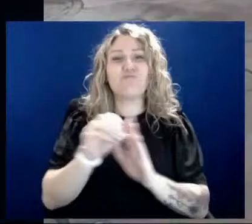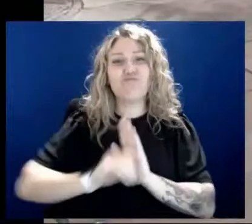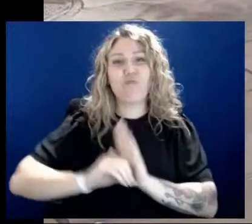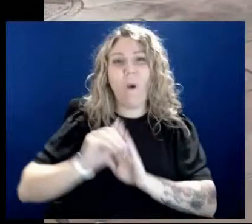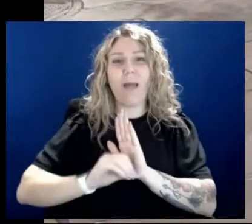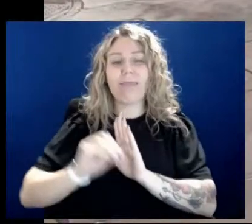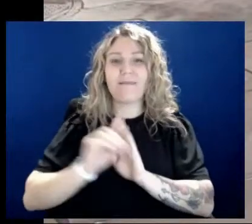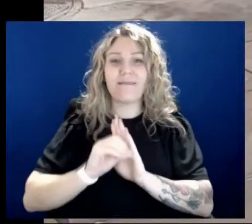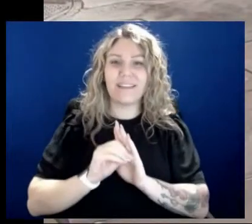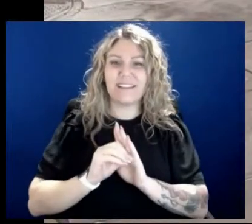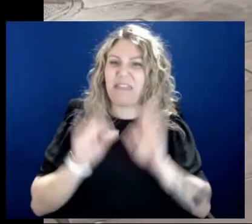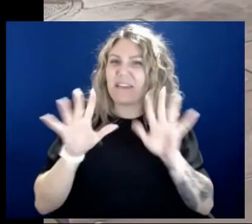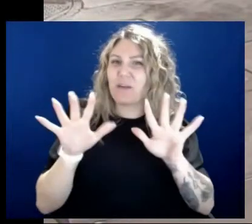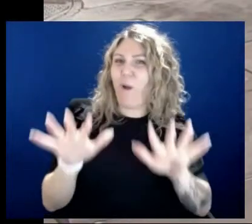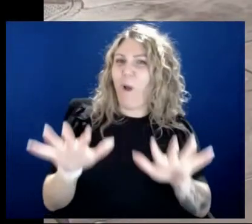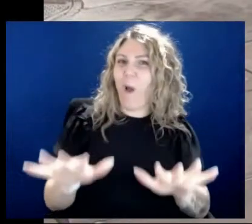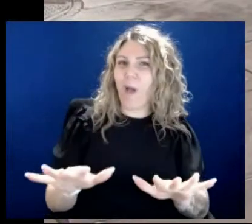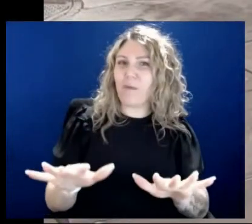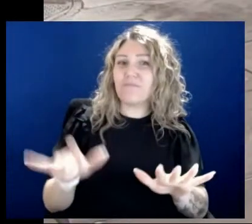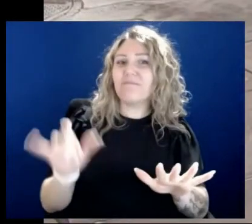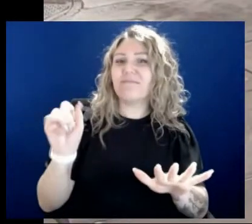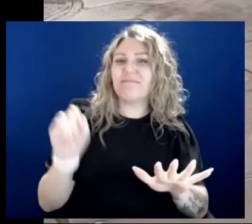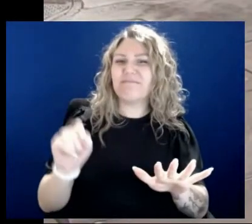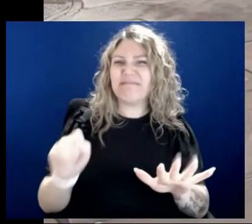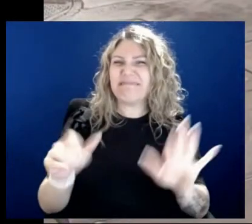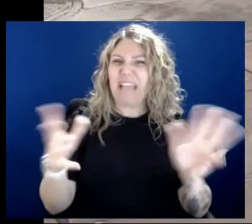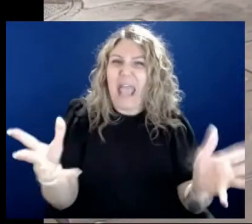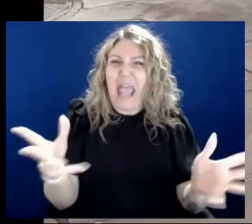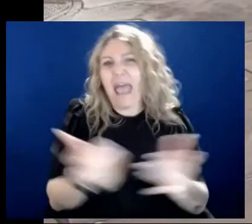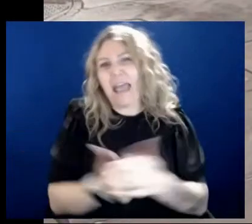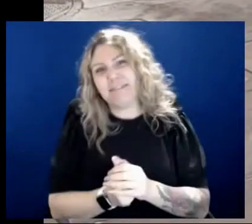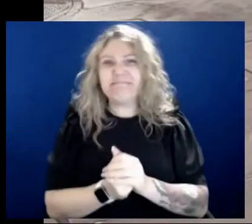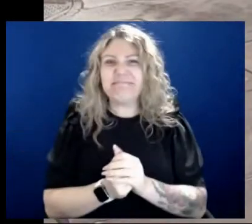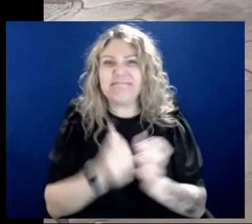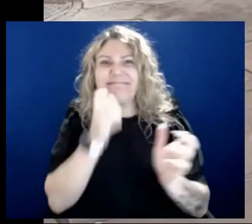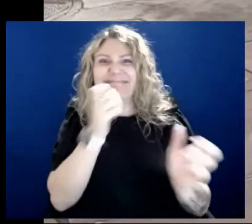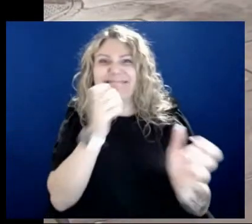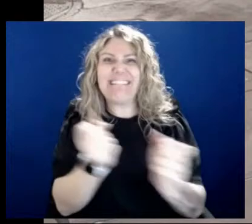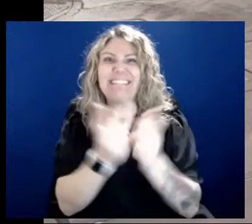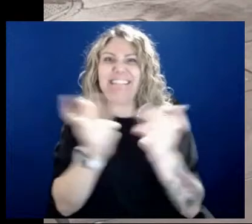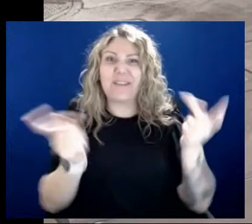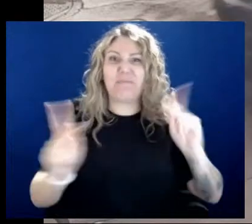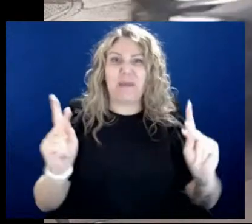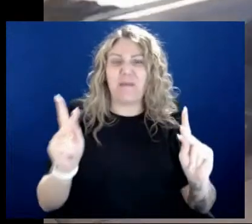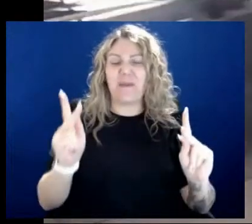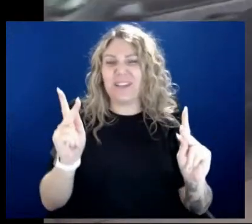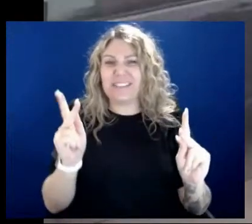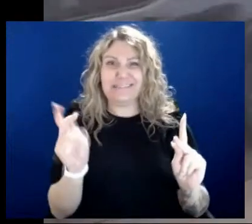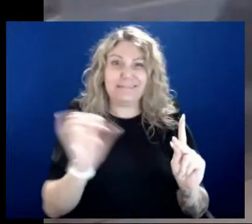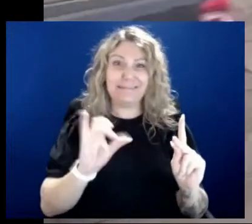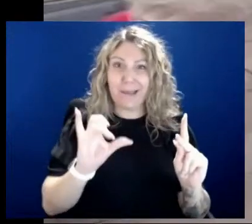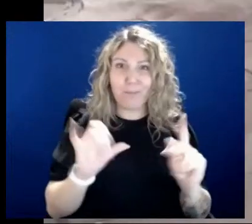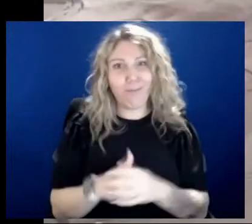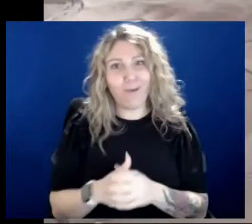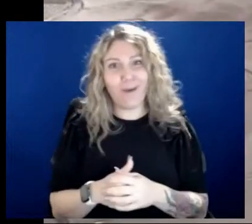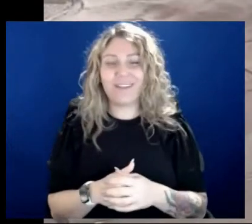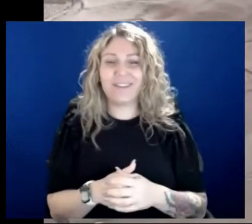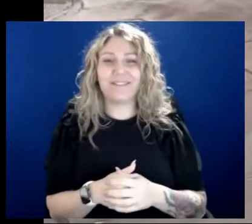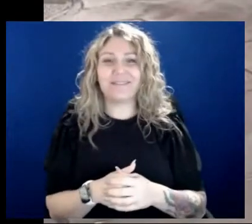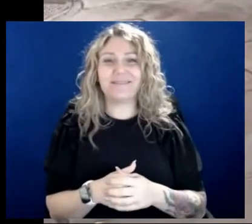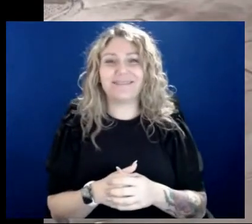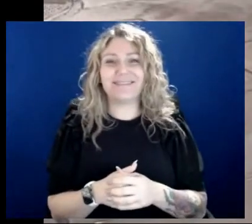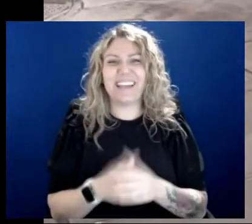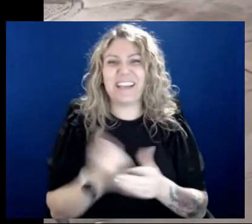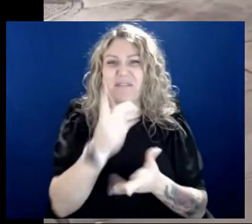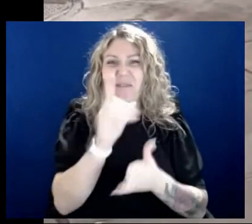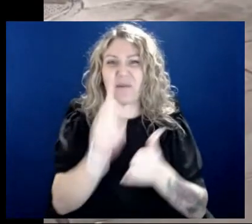calming down. Yeah, it's dead there. Okay, not quite the scene. Not quite the scene a few hours ago,